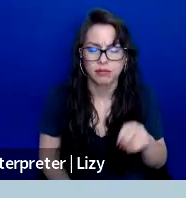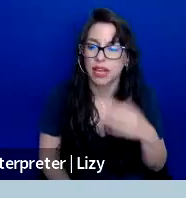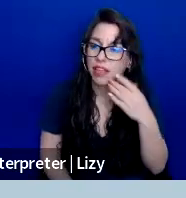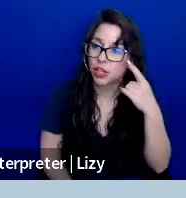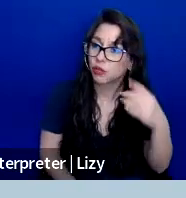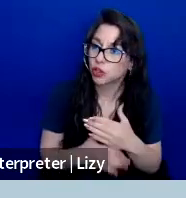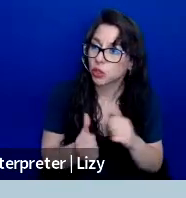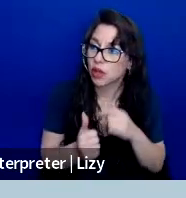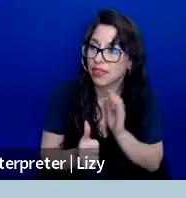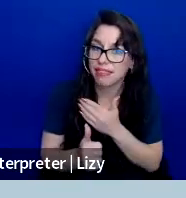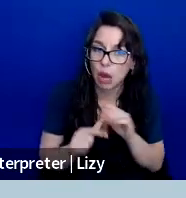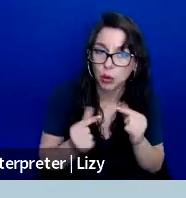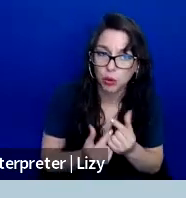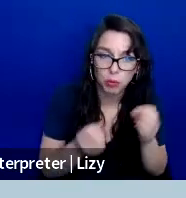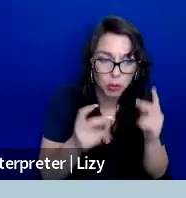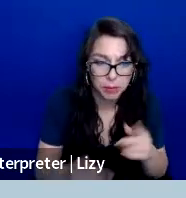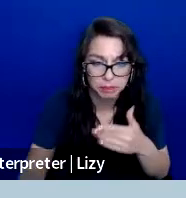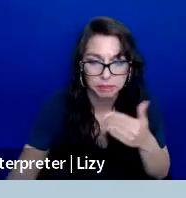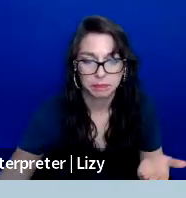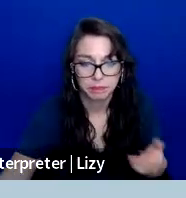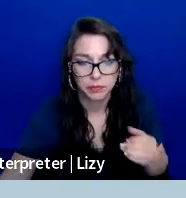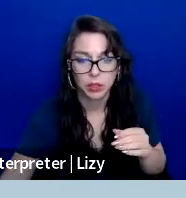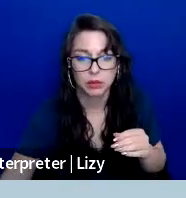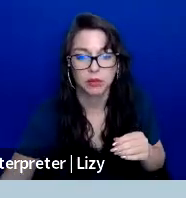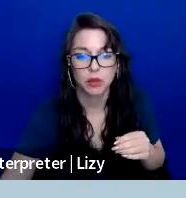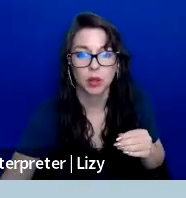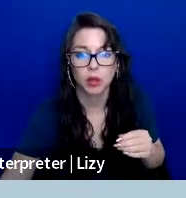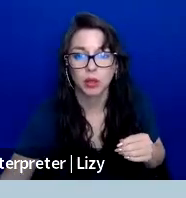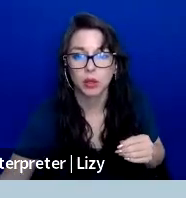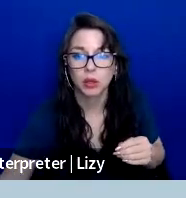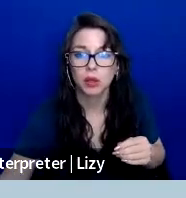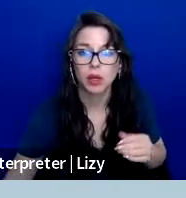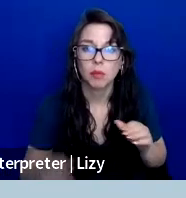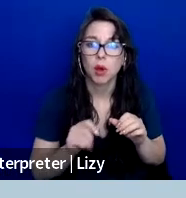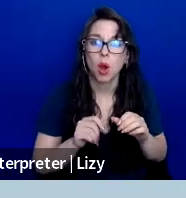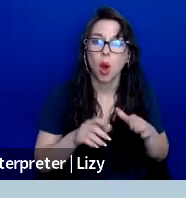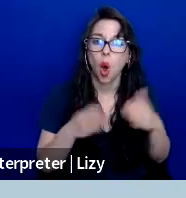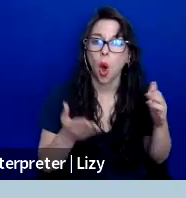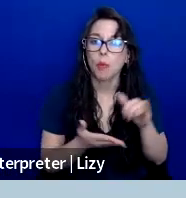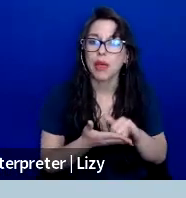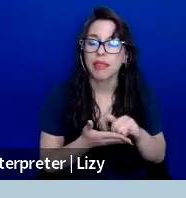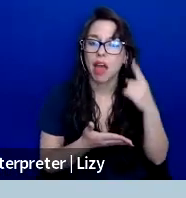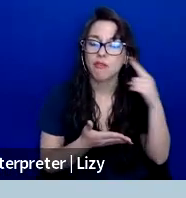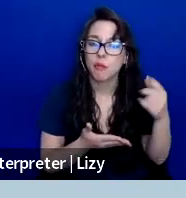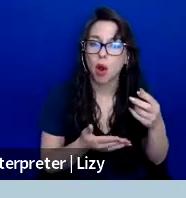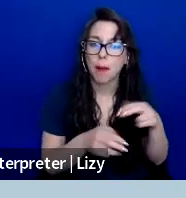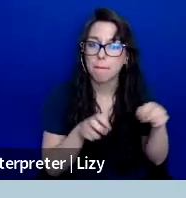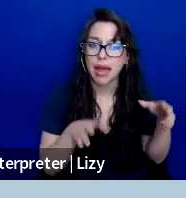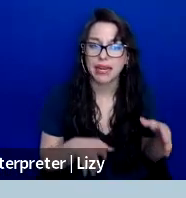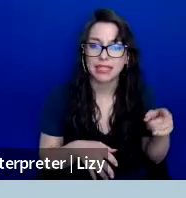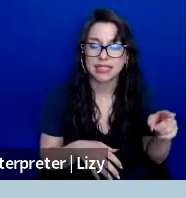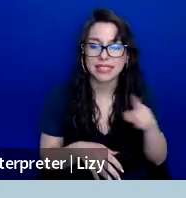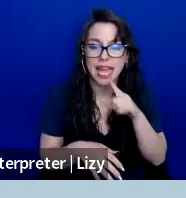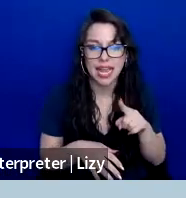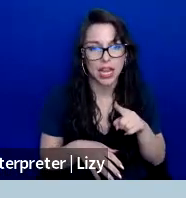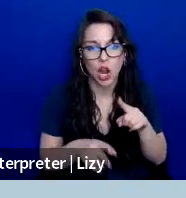like to open it up to our panelists who additionally are statewide system of support panelists, hosts